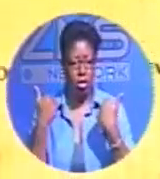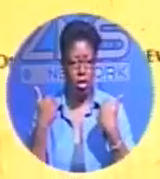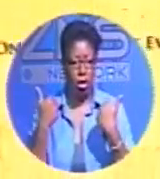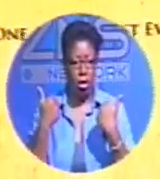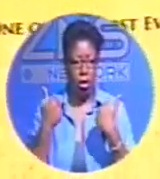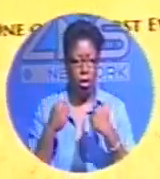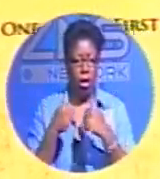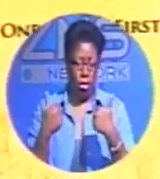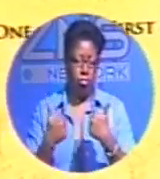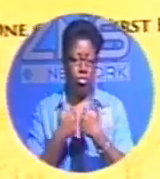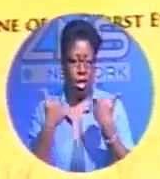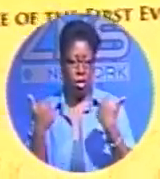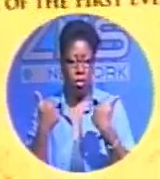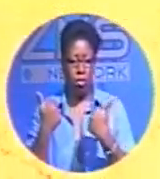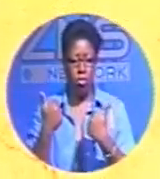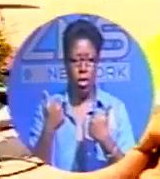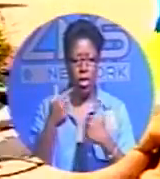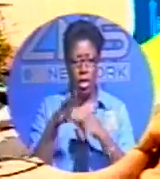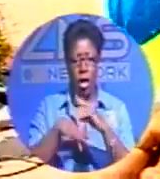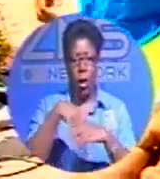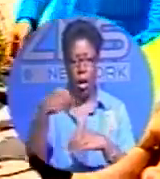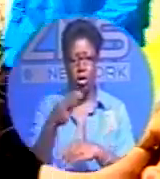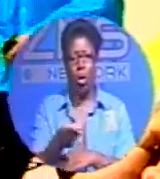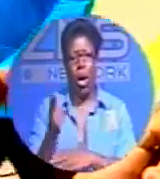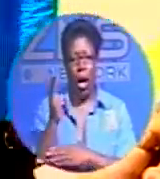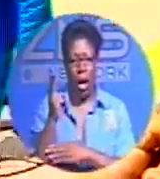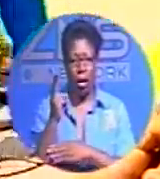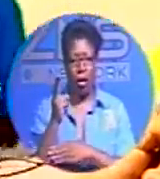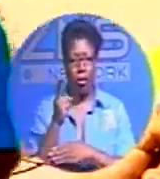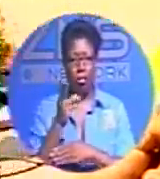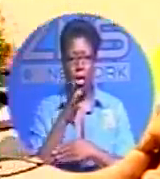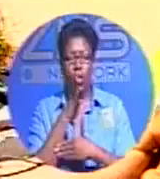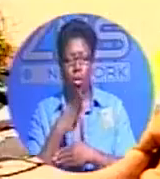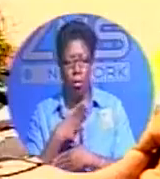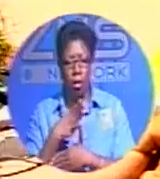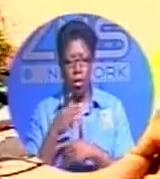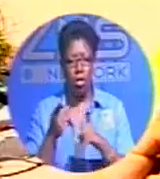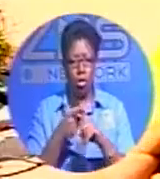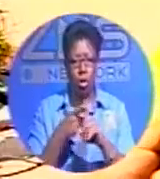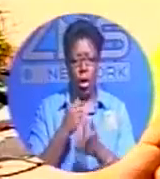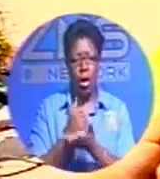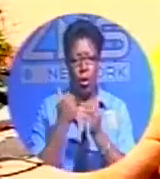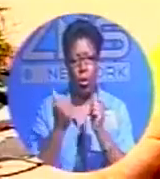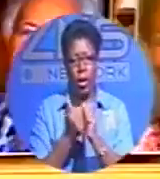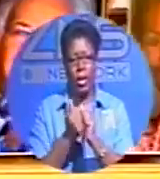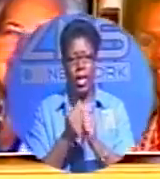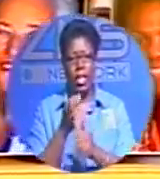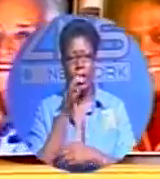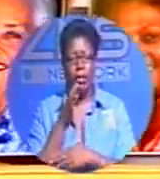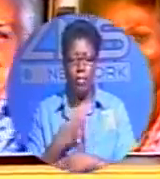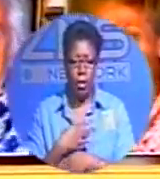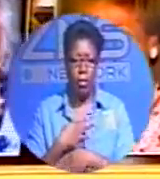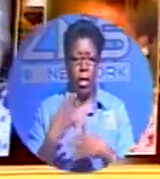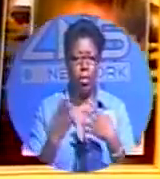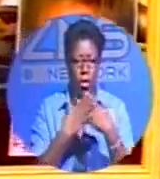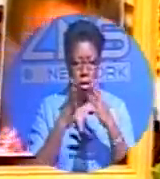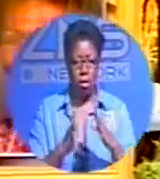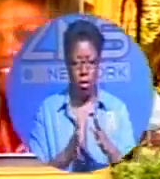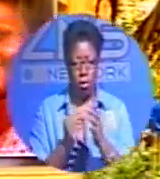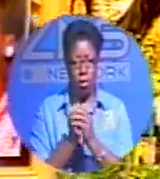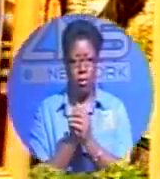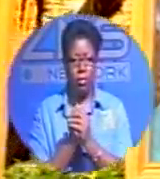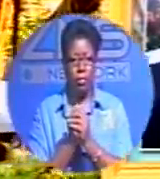had to go outside and hire women to search and deal with female prisoners. But once we had joined, that